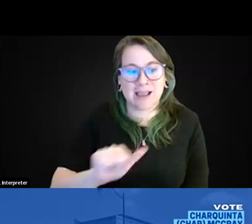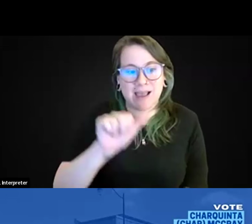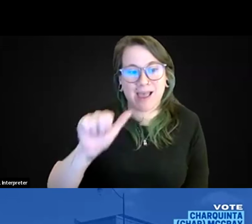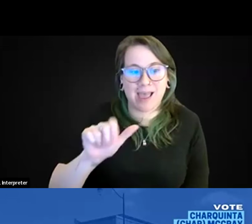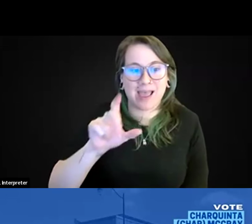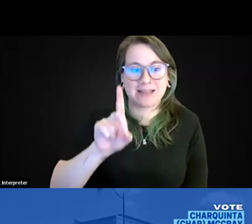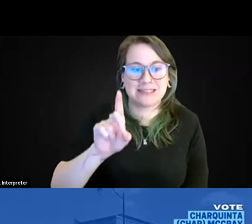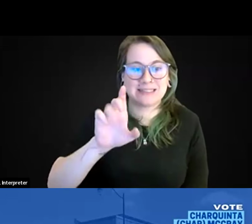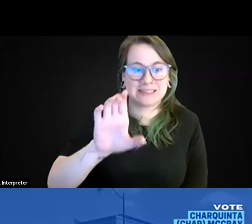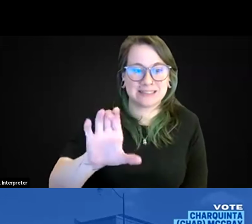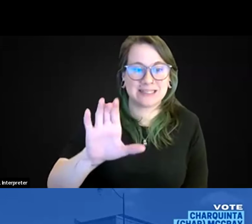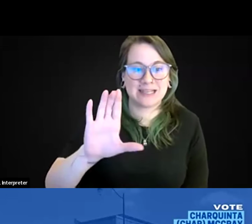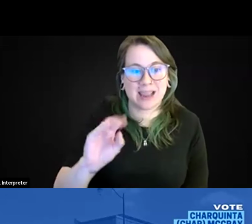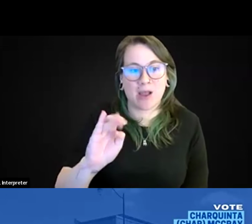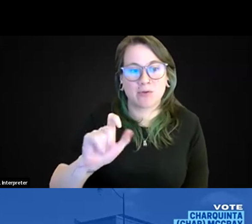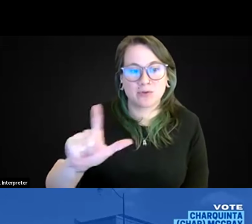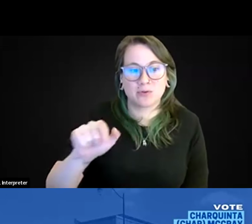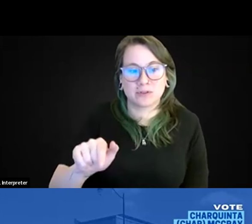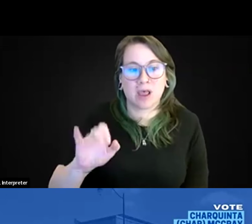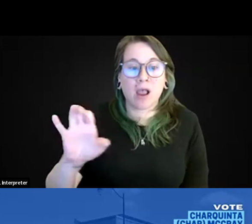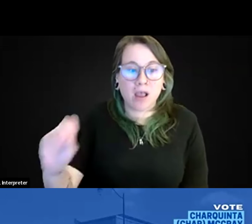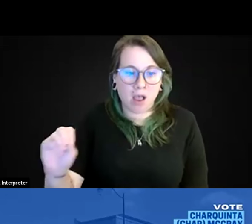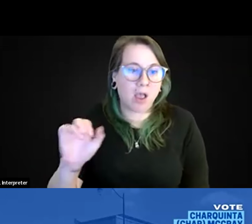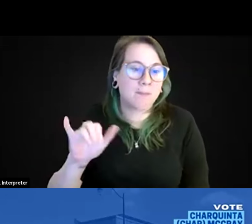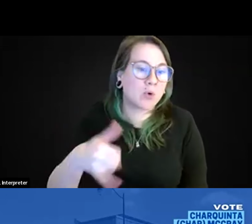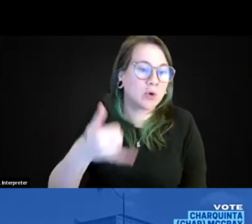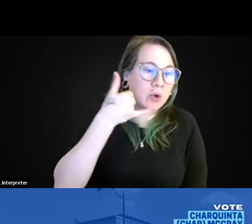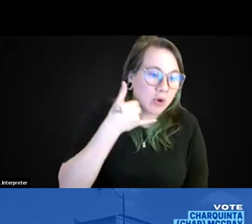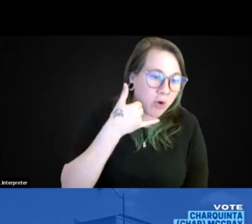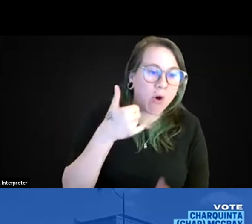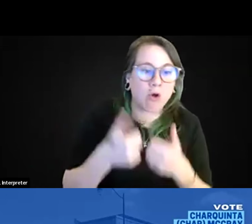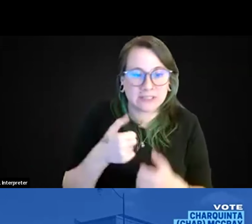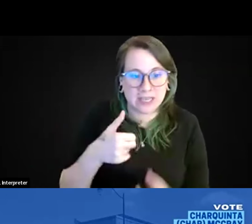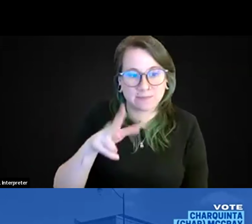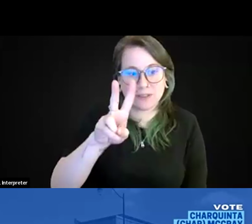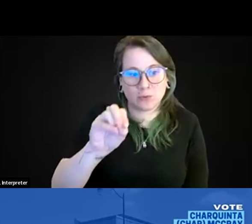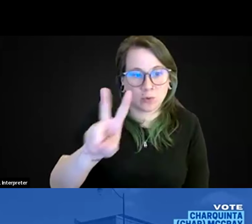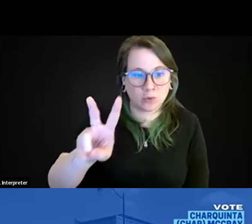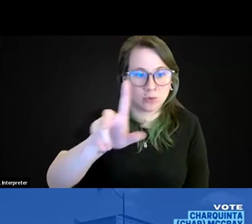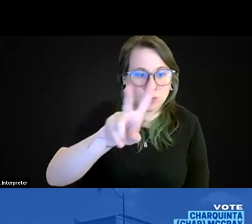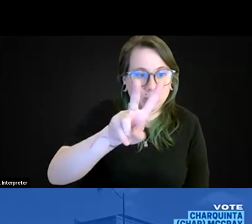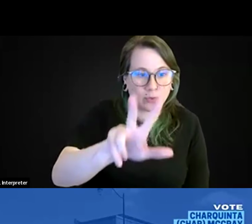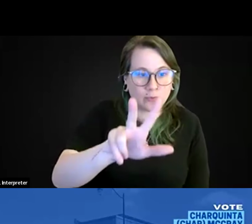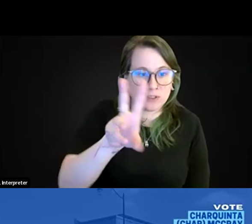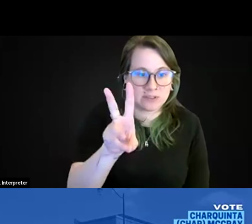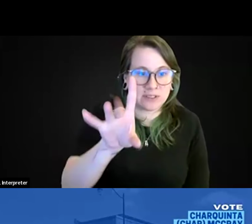202-368-1759. And if you have any questions, I'm here to answer.